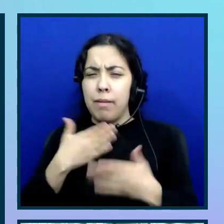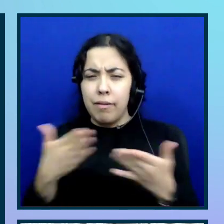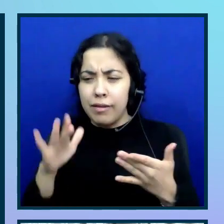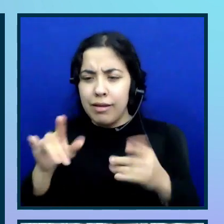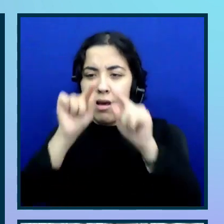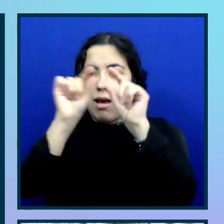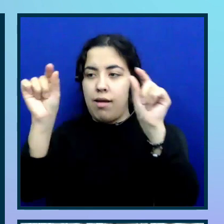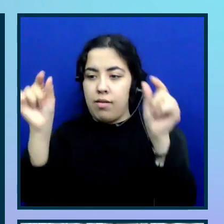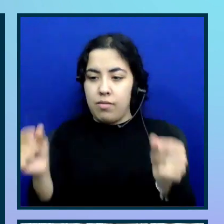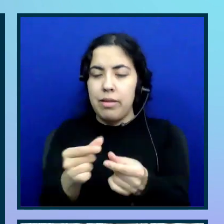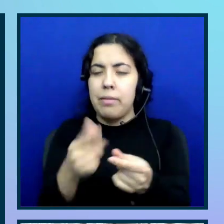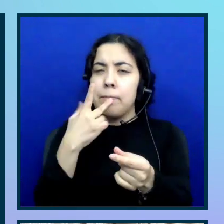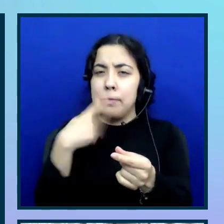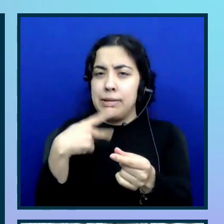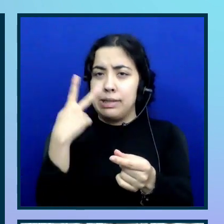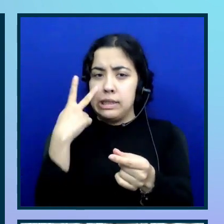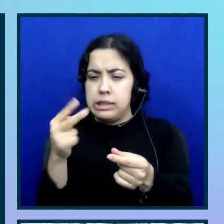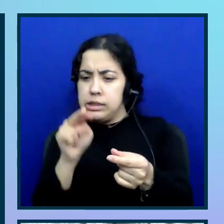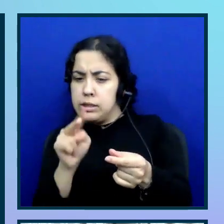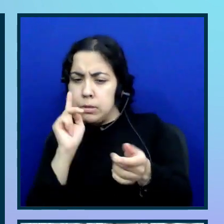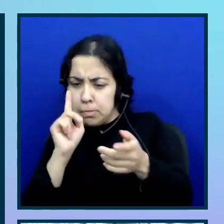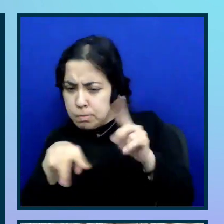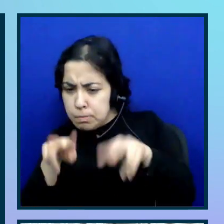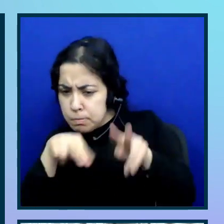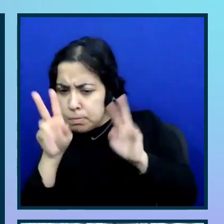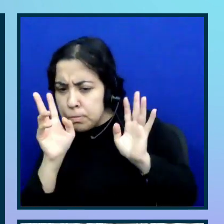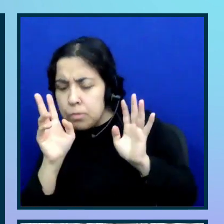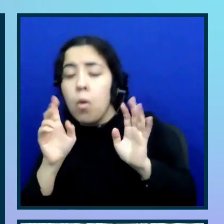it, or I can find out more info about this particular thing.